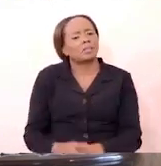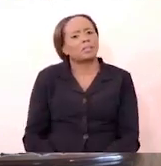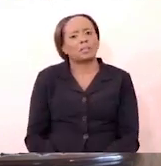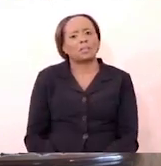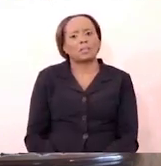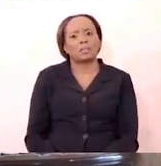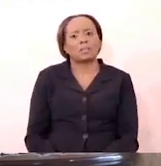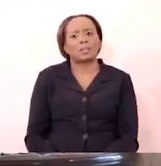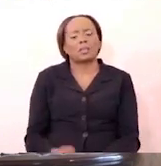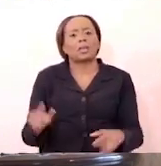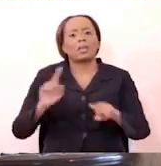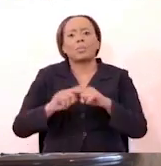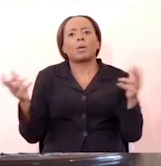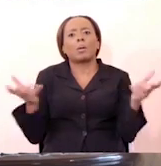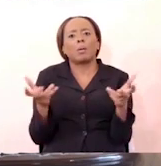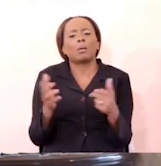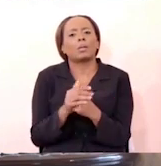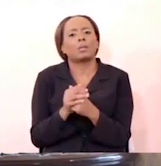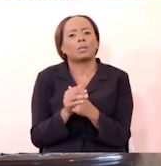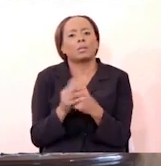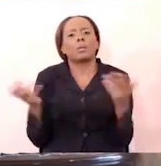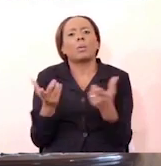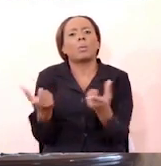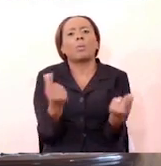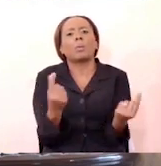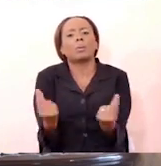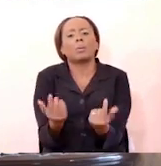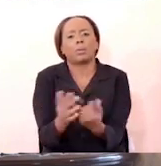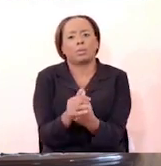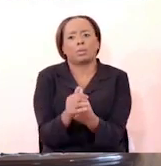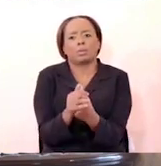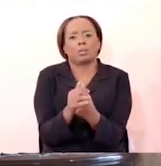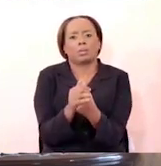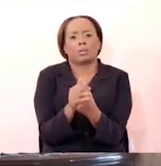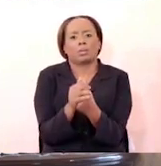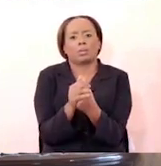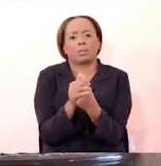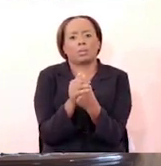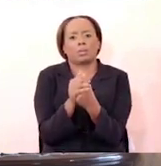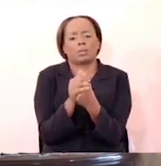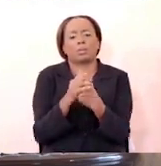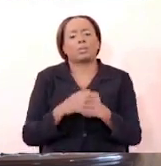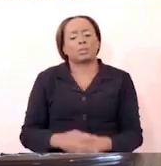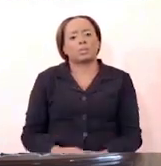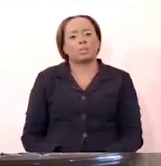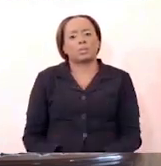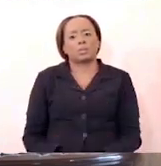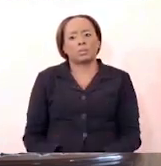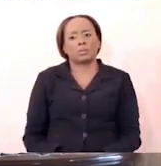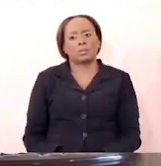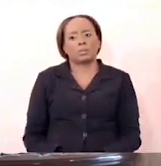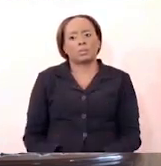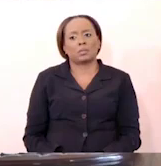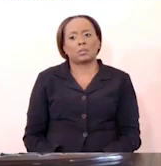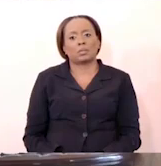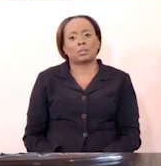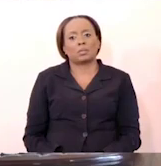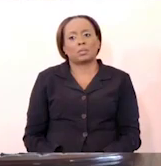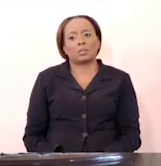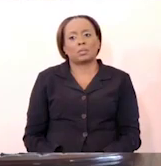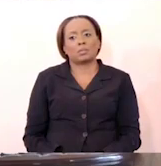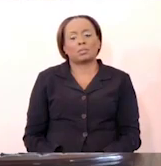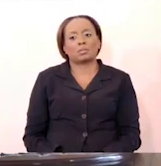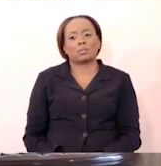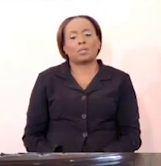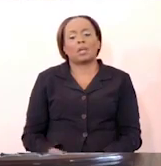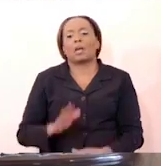difference? There is none who can literally say that they are without some level of guilt in terms of dropping